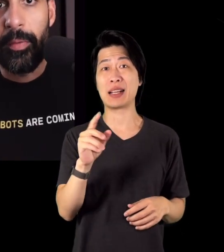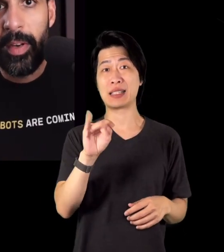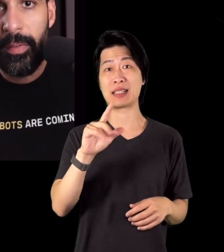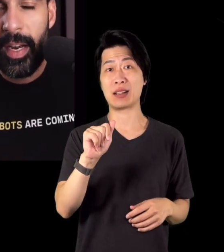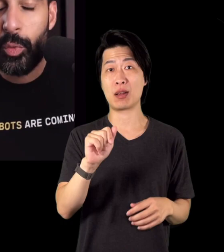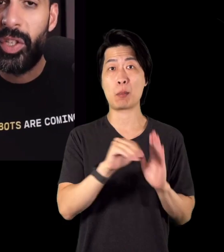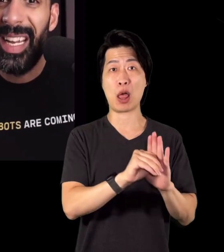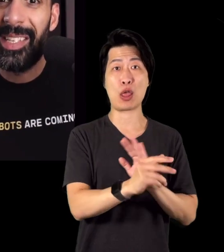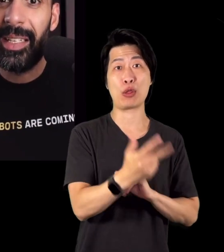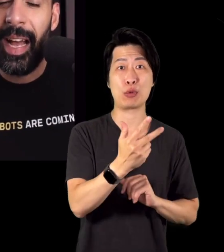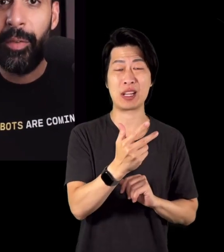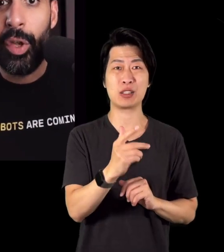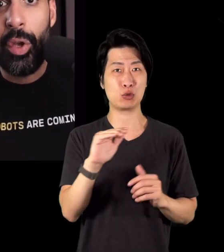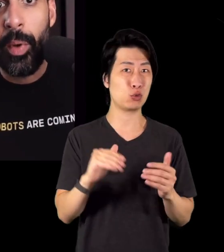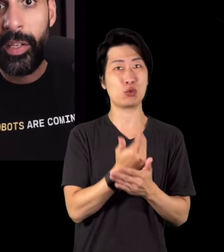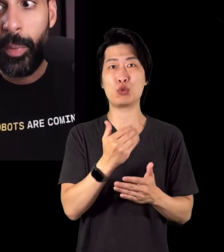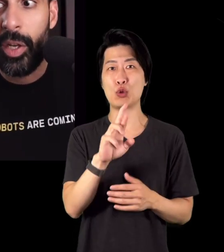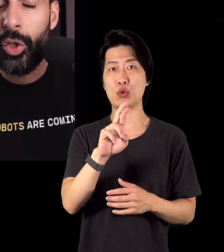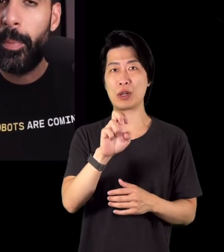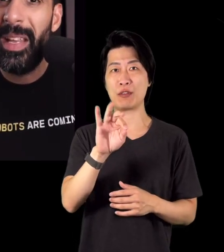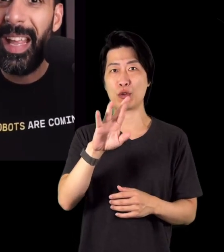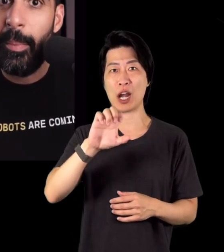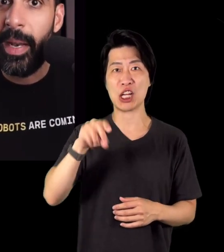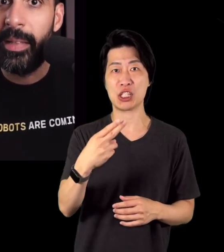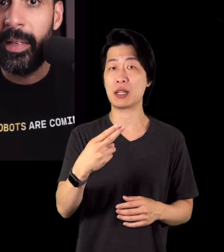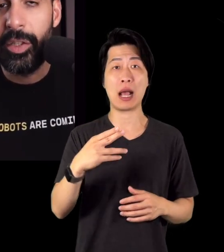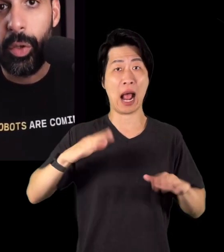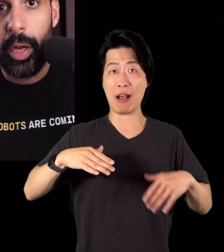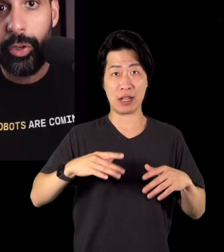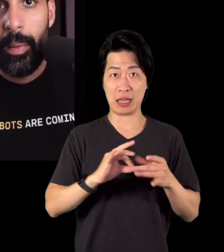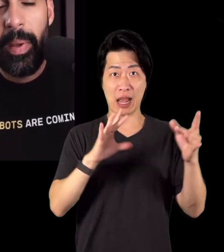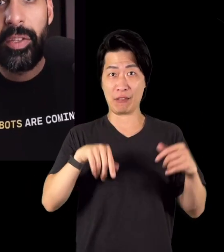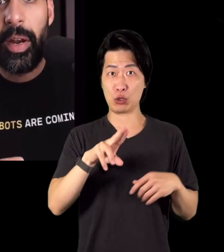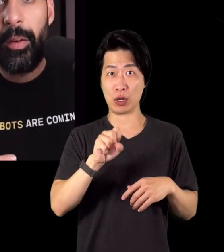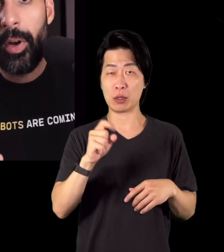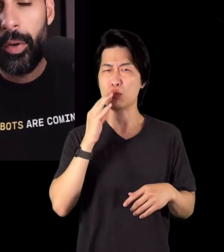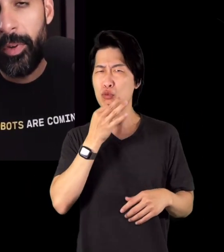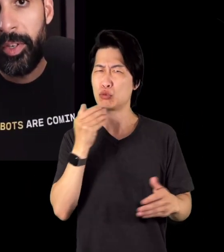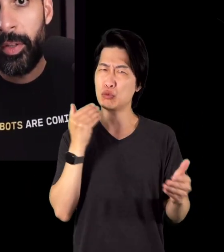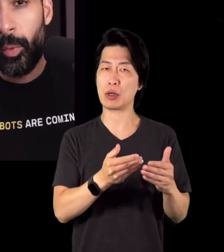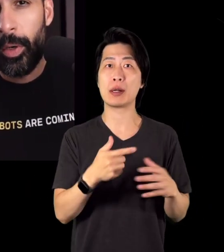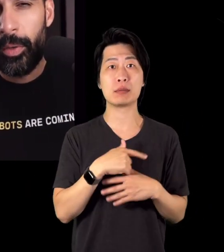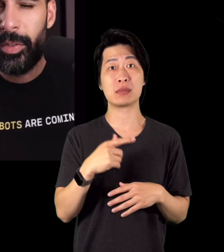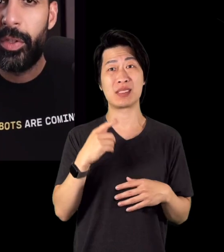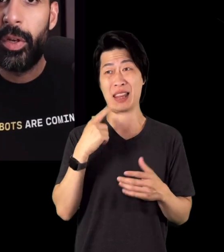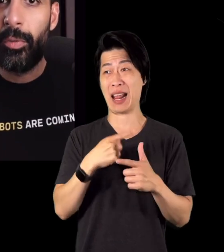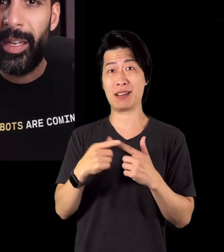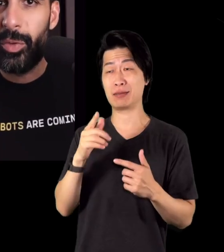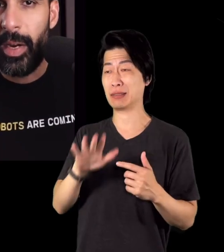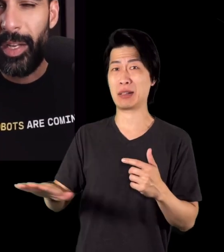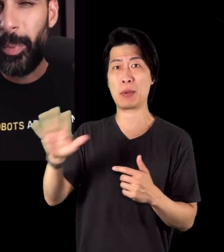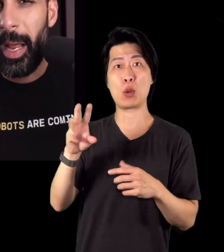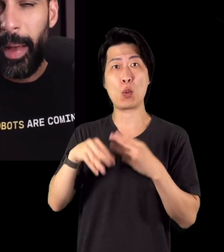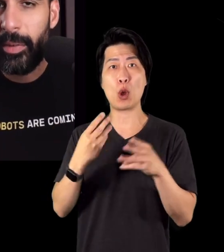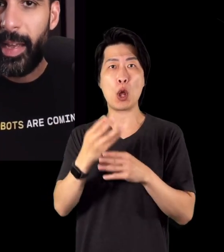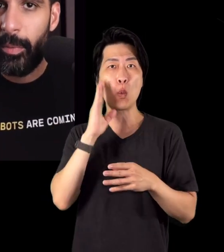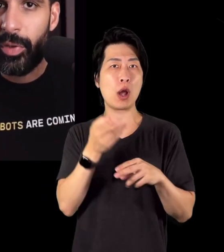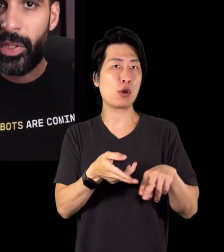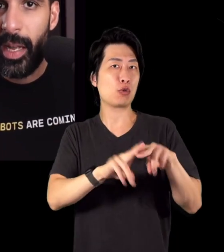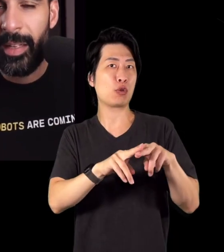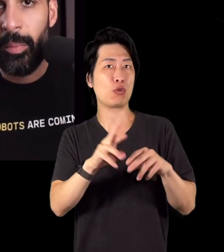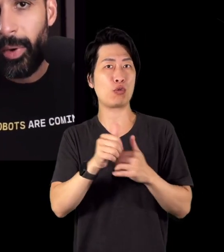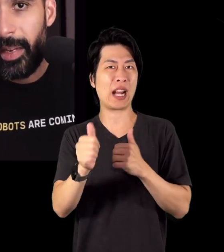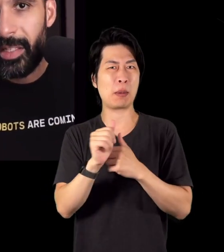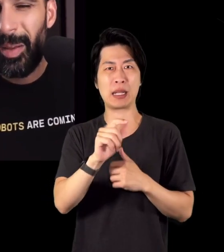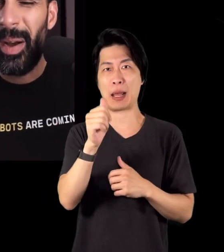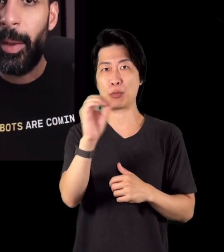3 refresh, which isn't live in the US, but it should be imminent in its launch. Based on every other region in the world, this is going to raise range by about